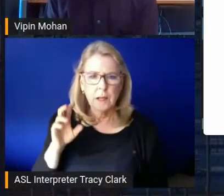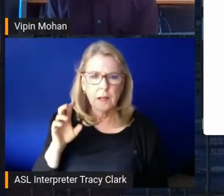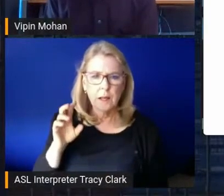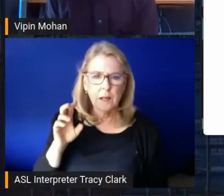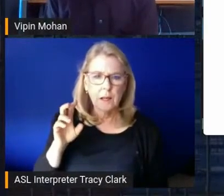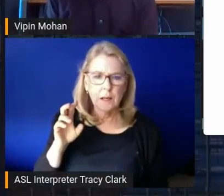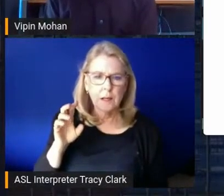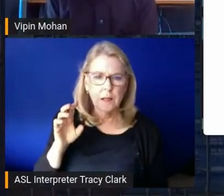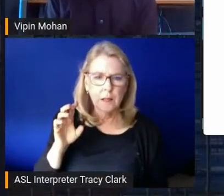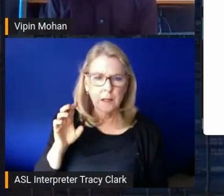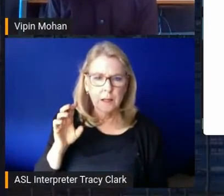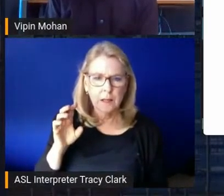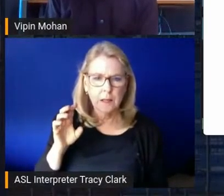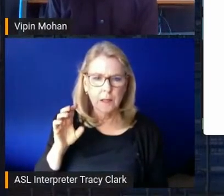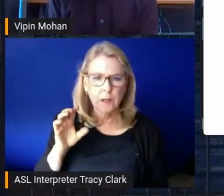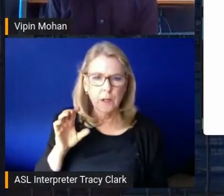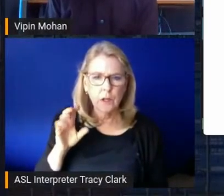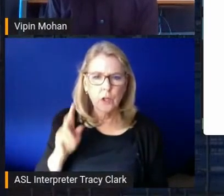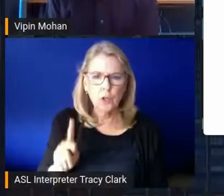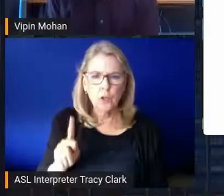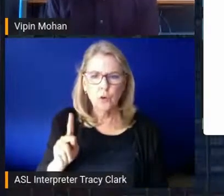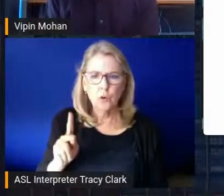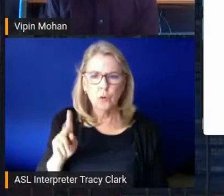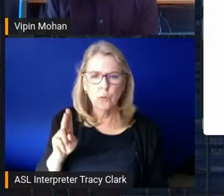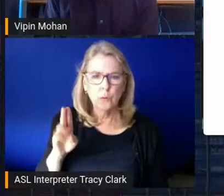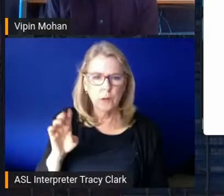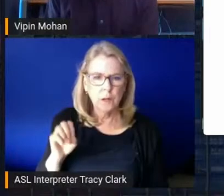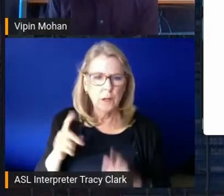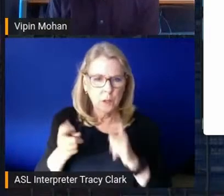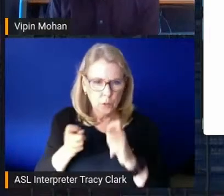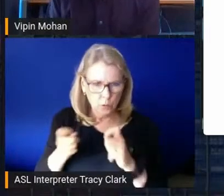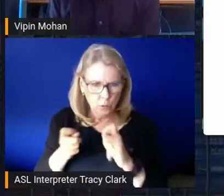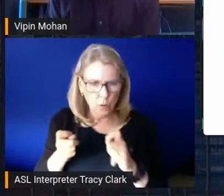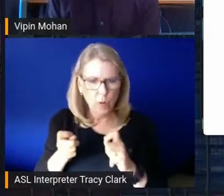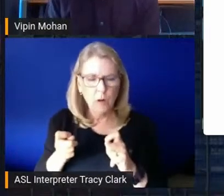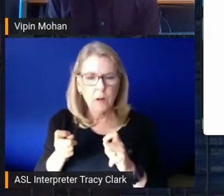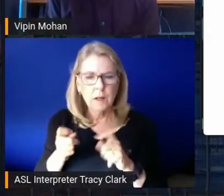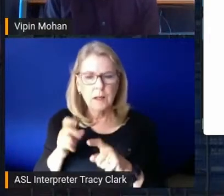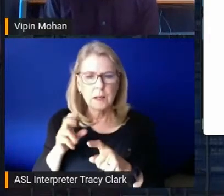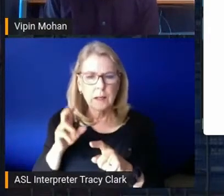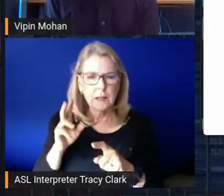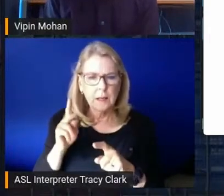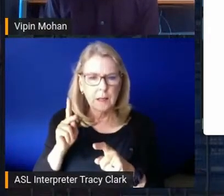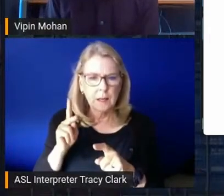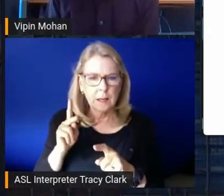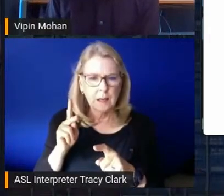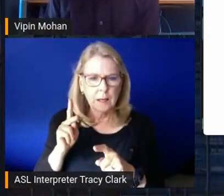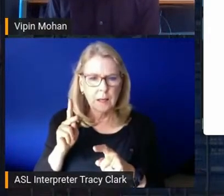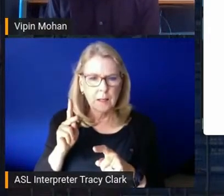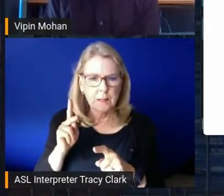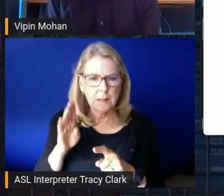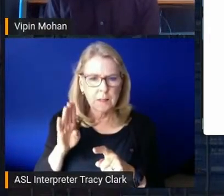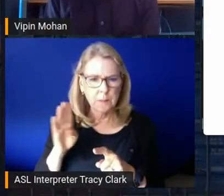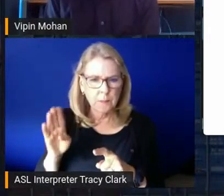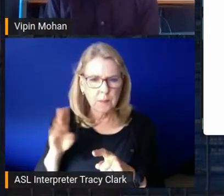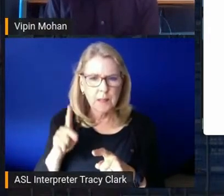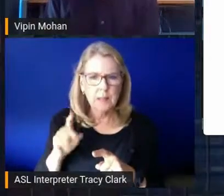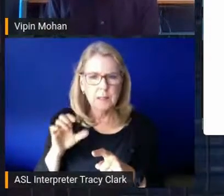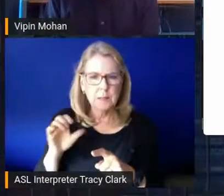for kubeadm control plane. So KCP is one of the CRDs that we talked about a little